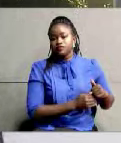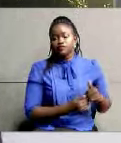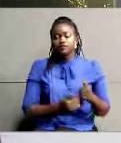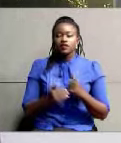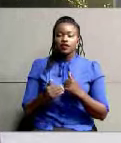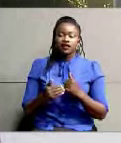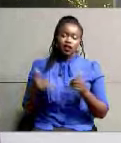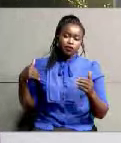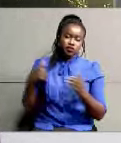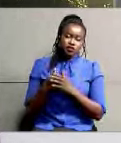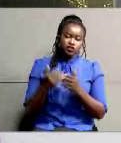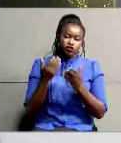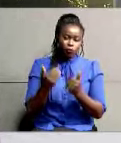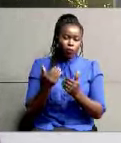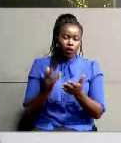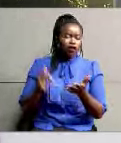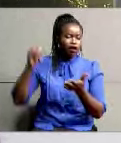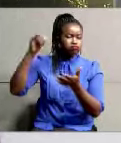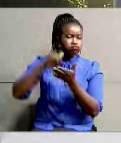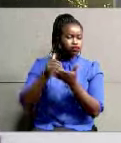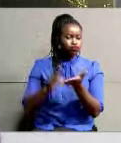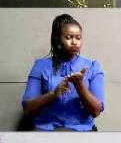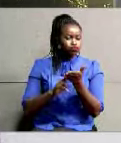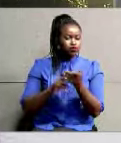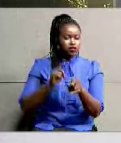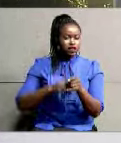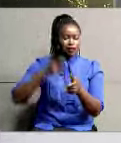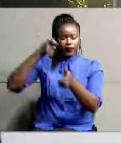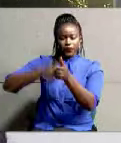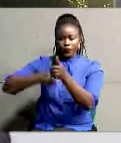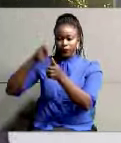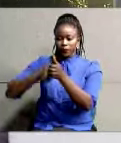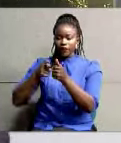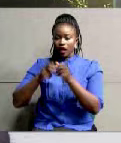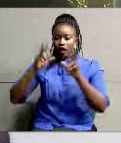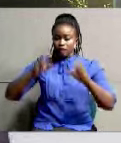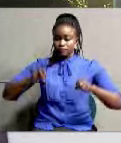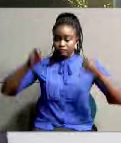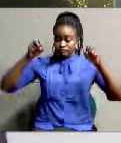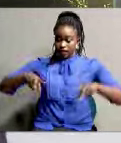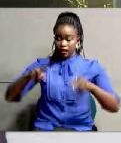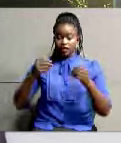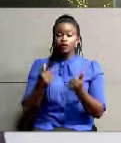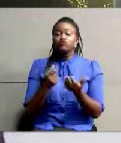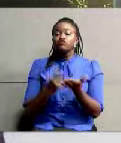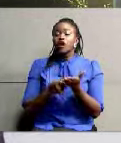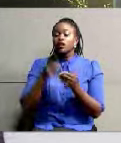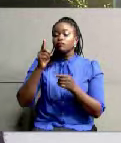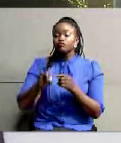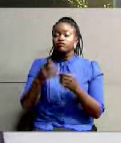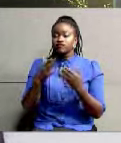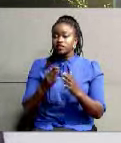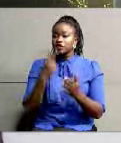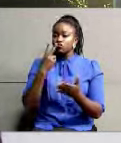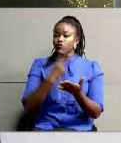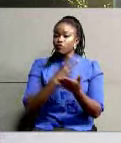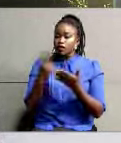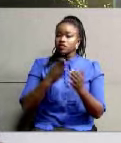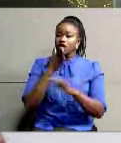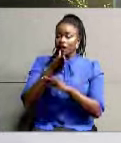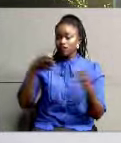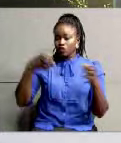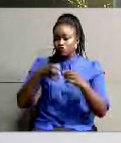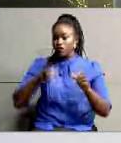The long-awaited aircraft to be used in the spraying of the desert locust has finally landed in Uganda. This is 2 weeks after locust invaded Uganda